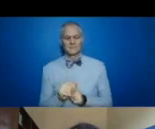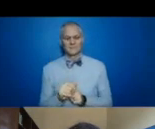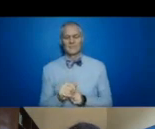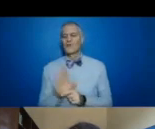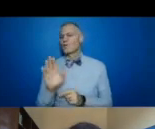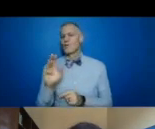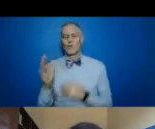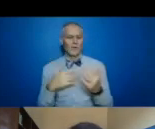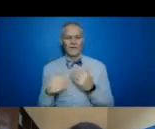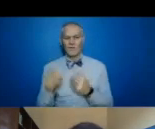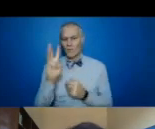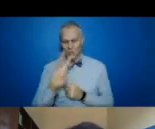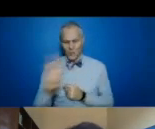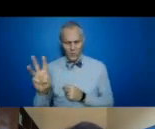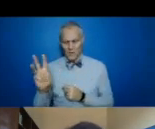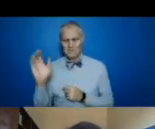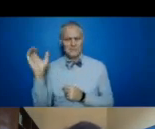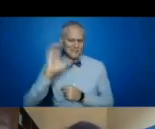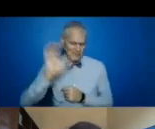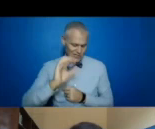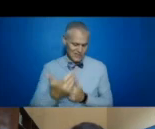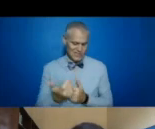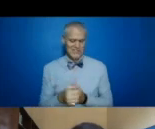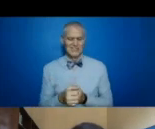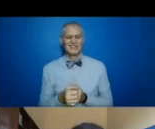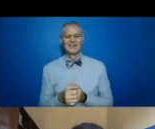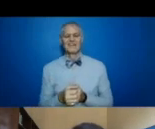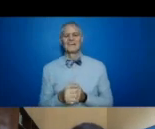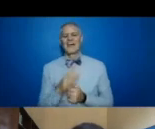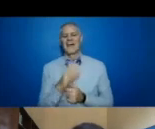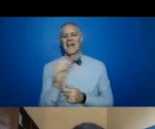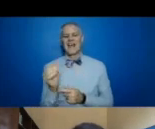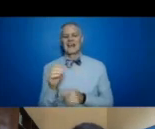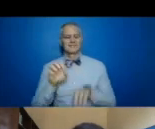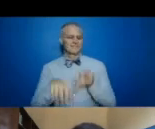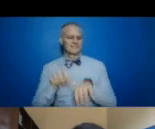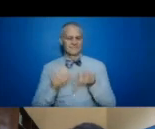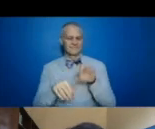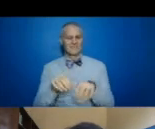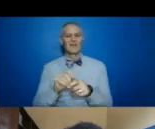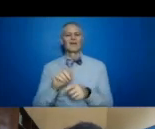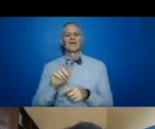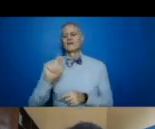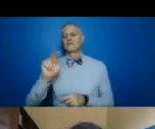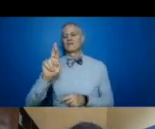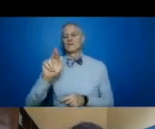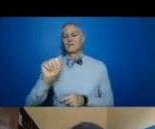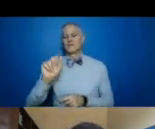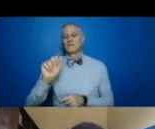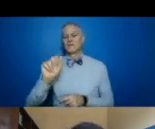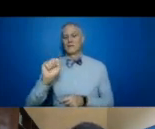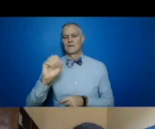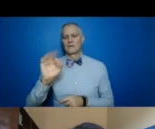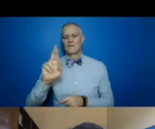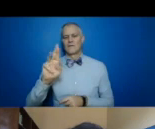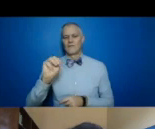whatever your web search engine is, and you put in Transforming Historical Harms, or you put some portion